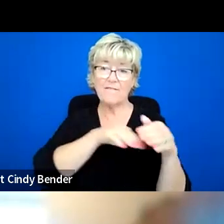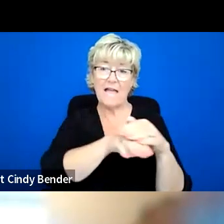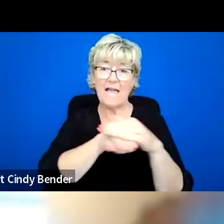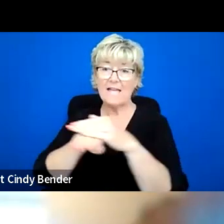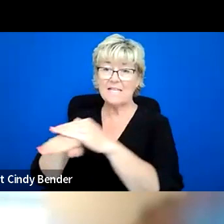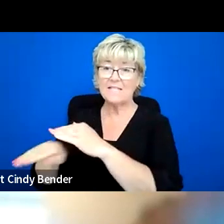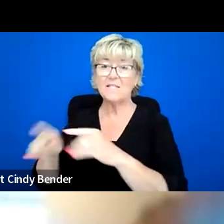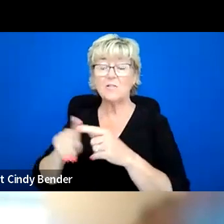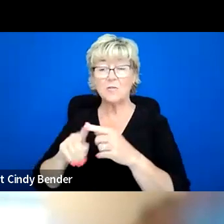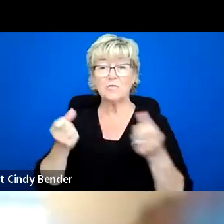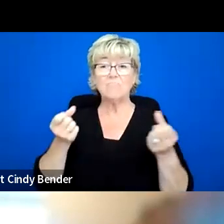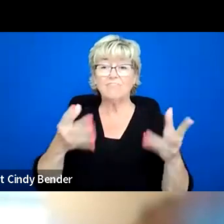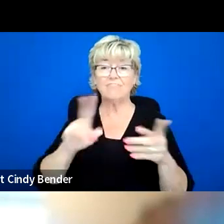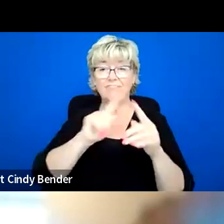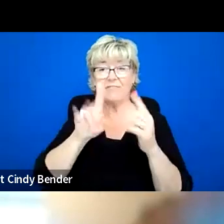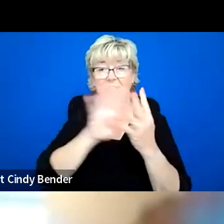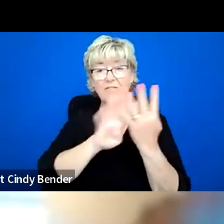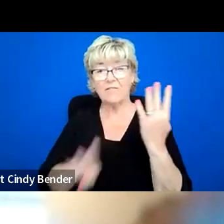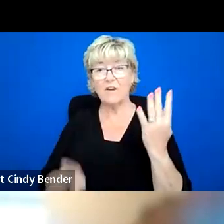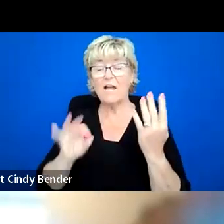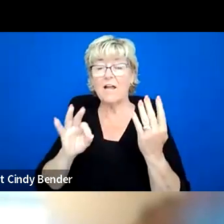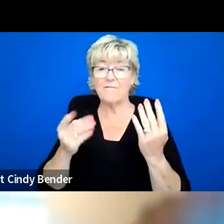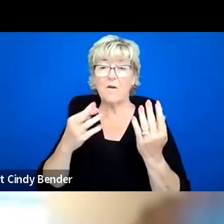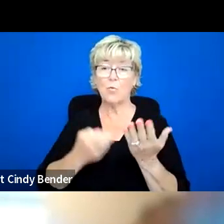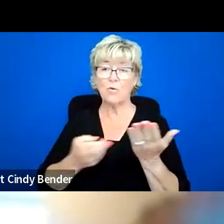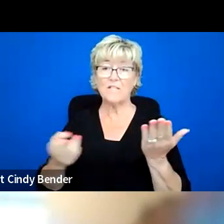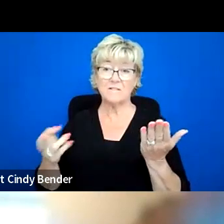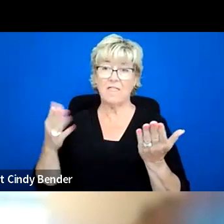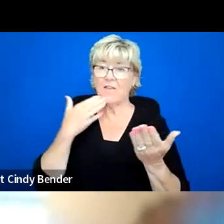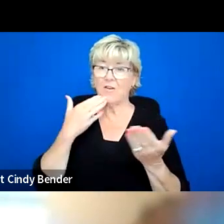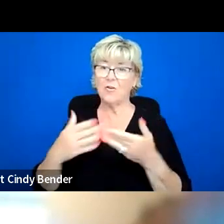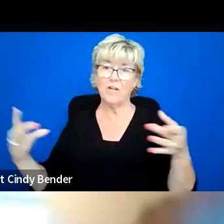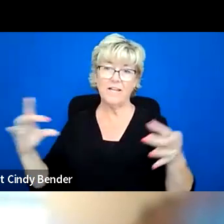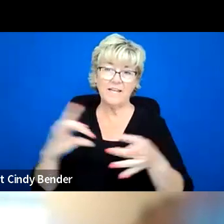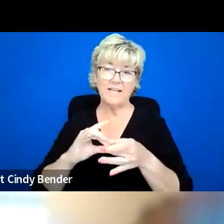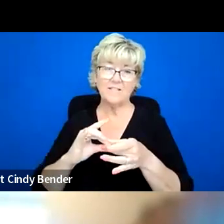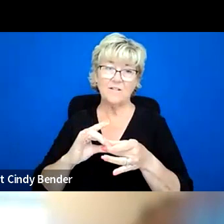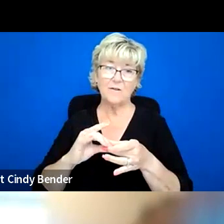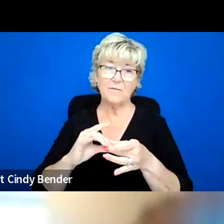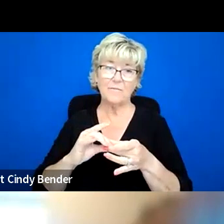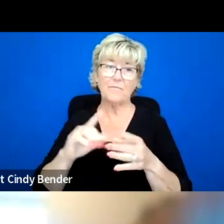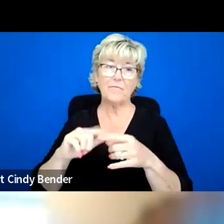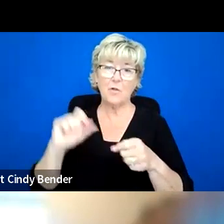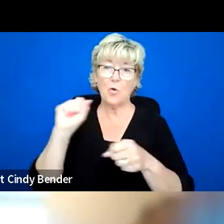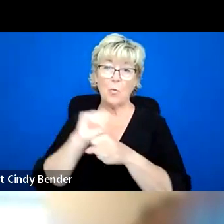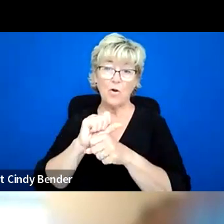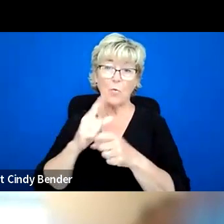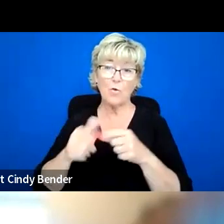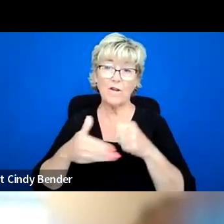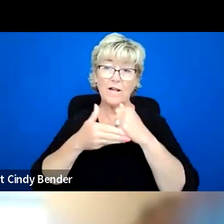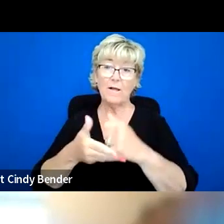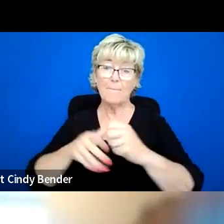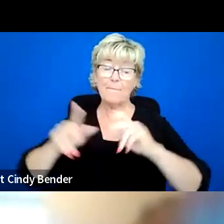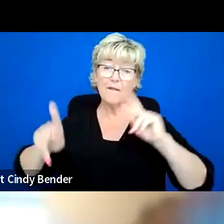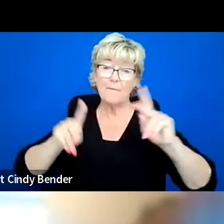those resources. So they're also a good connection to have and to work with when helping